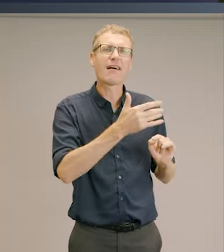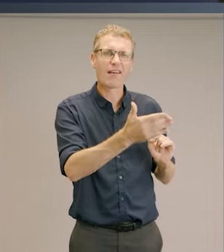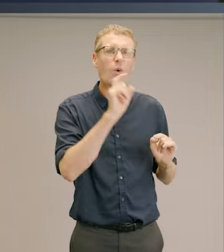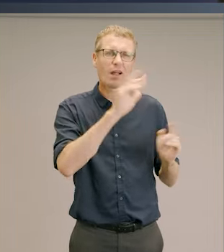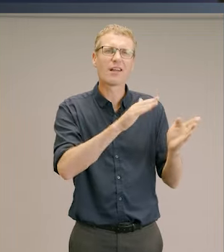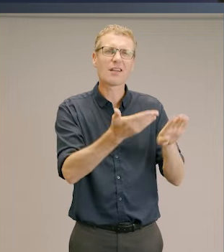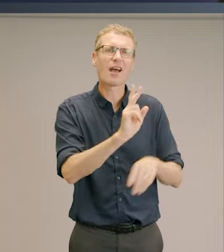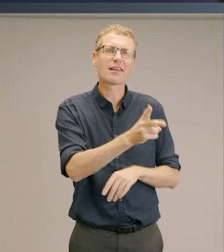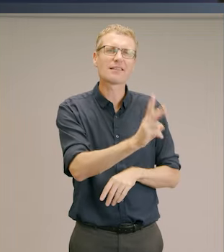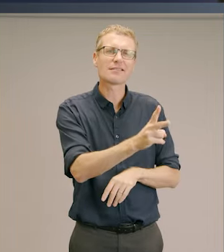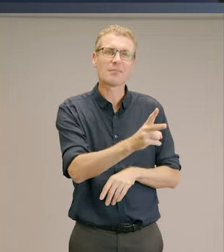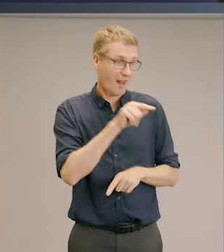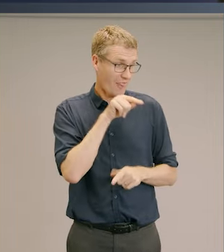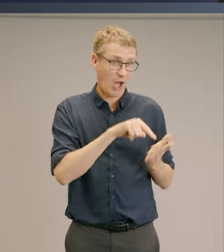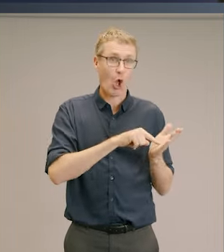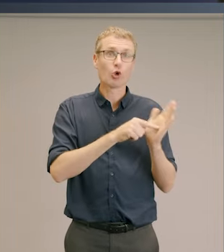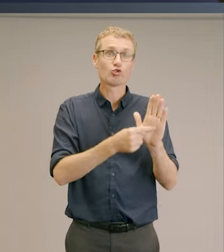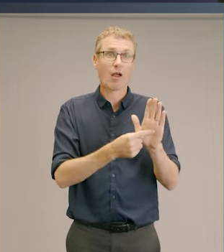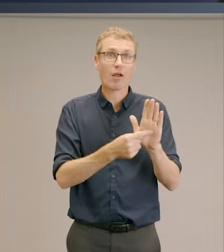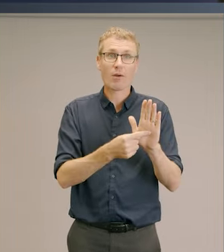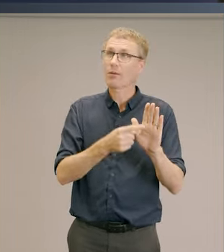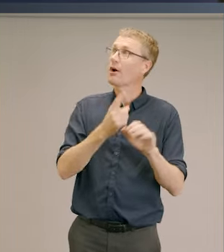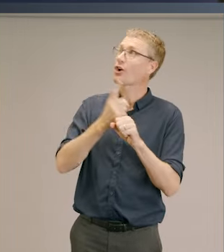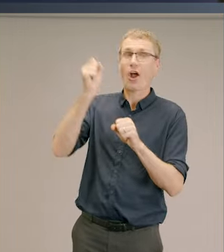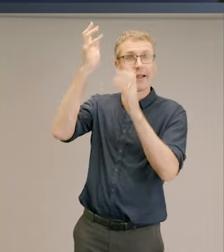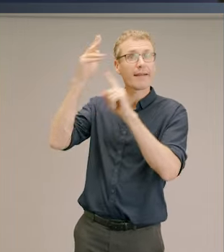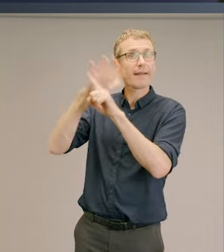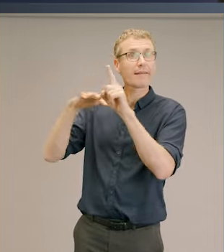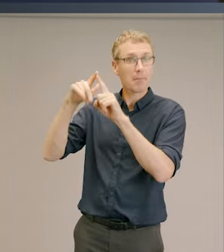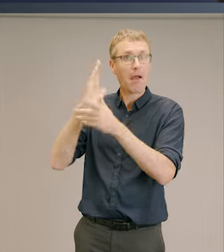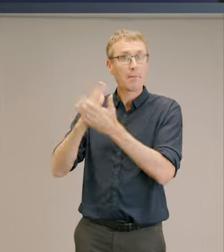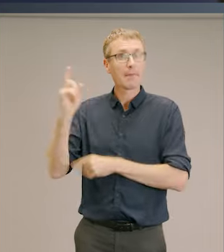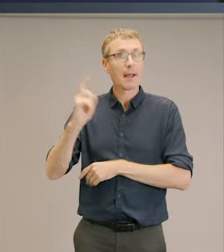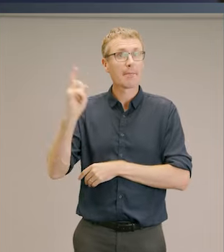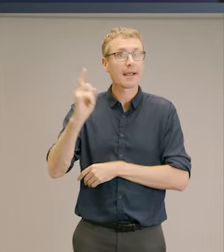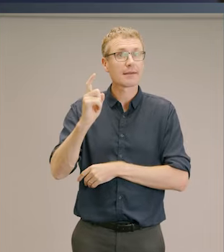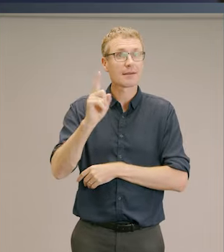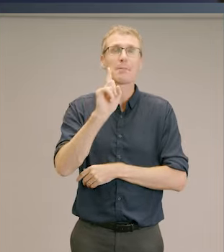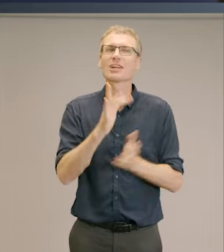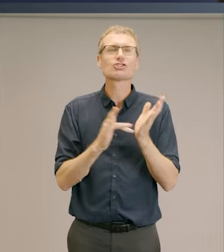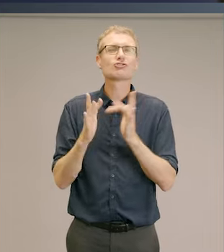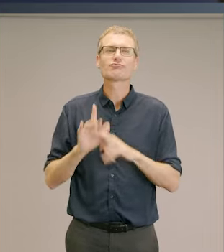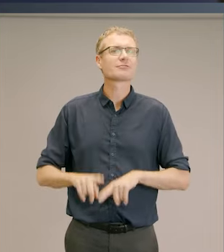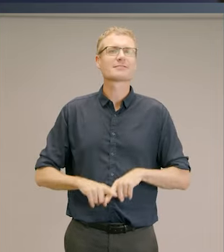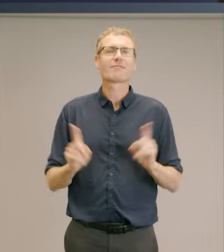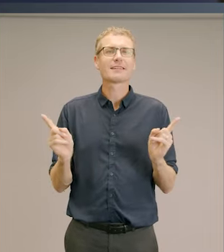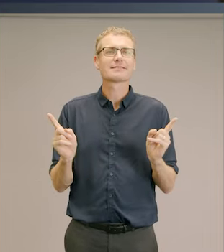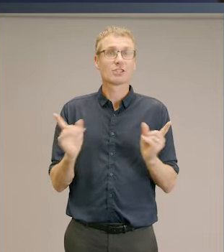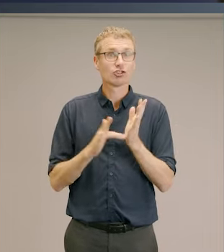temporary defeat of death, a sign that the kingdom of God was coming. However, Jesus'